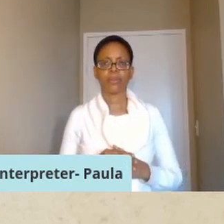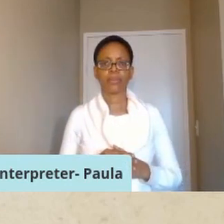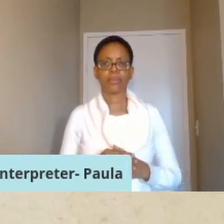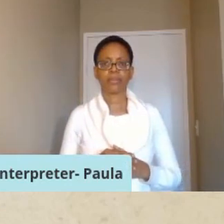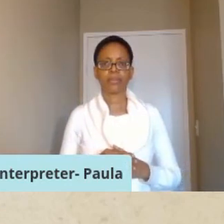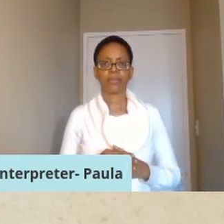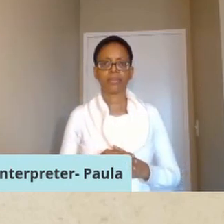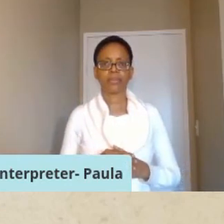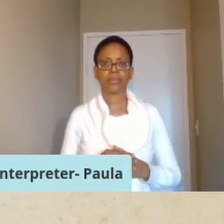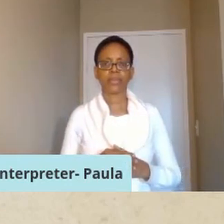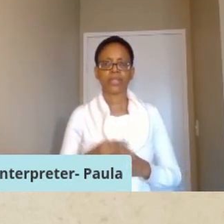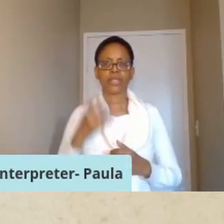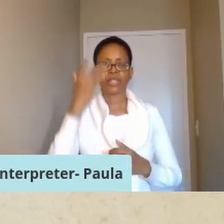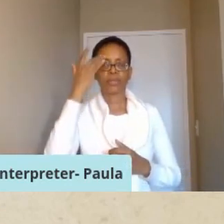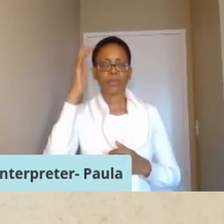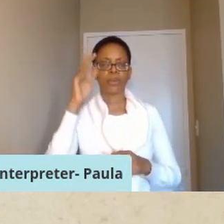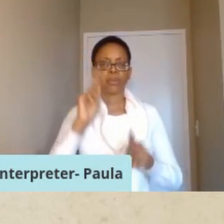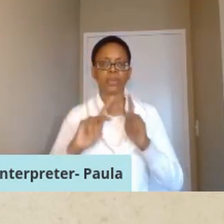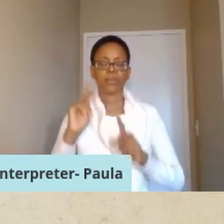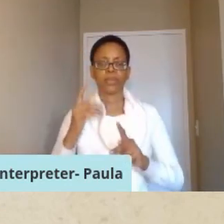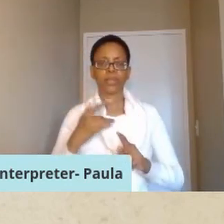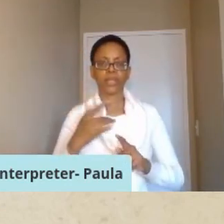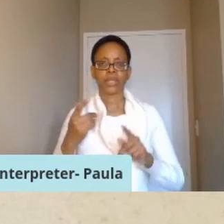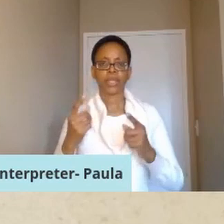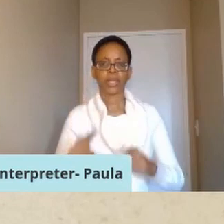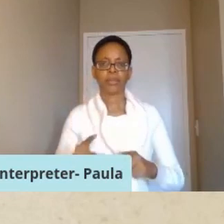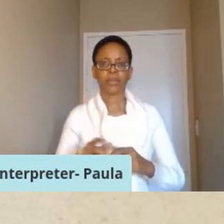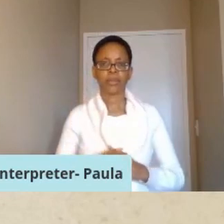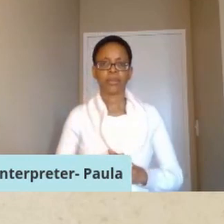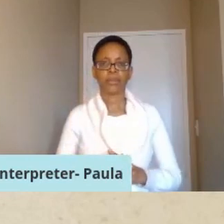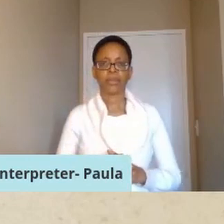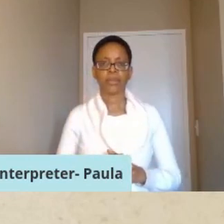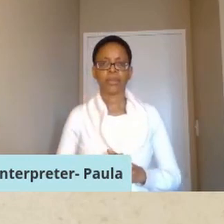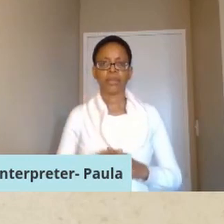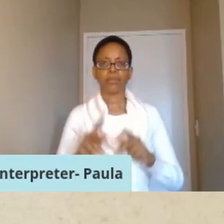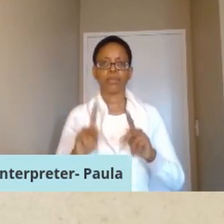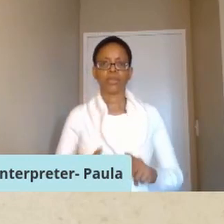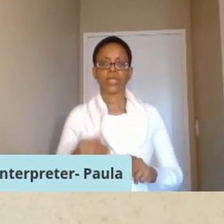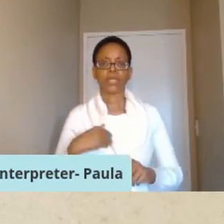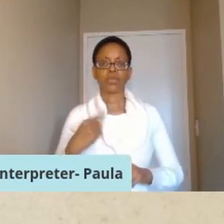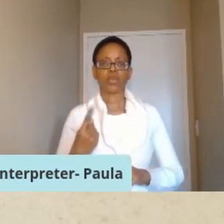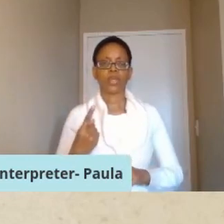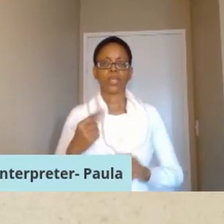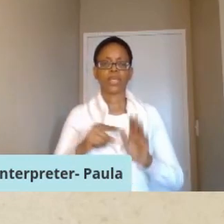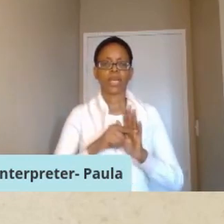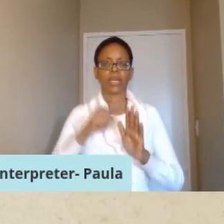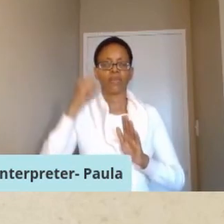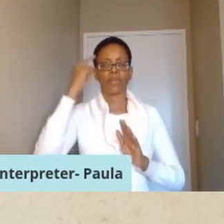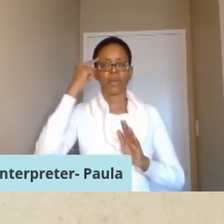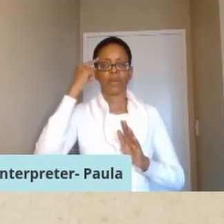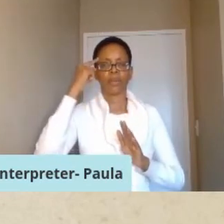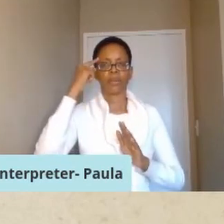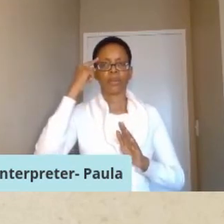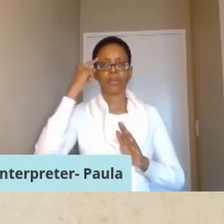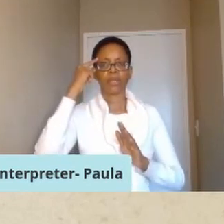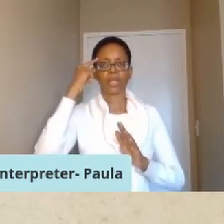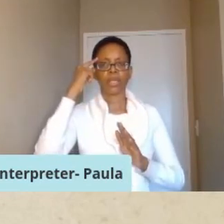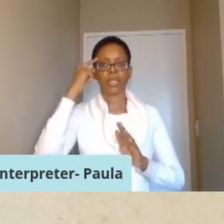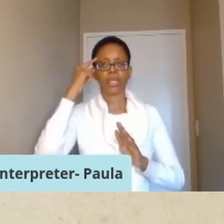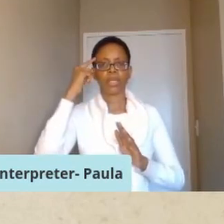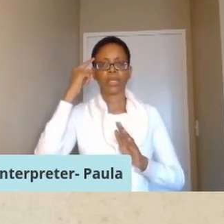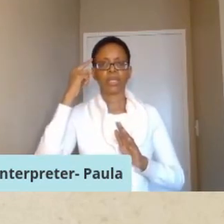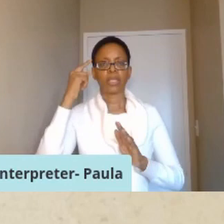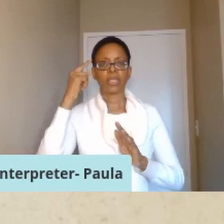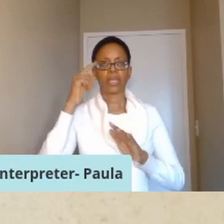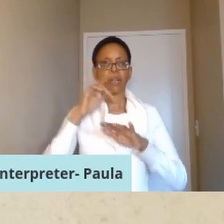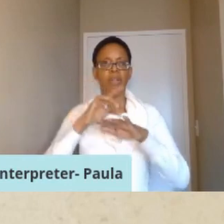among the smart people. First, a person has a negative thought, then establishes it by an